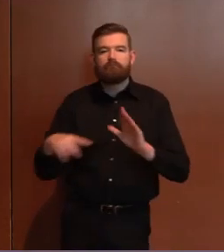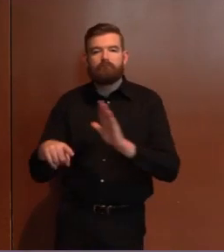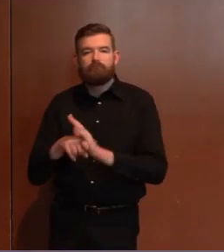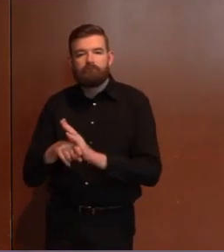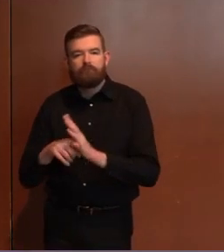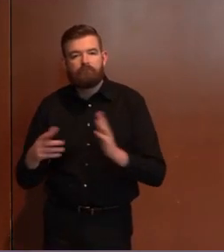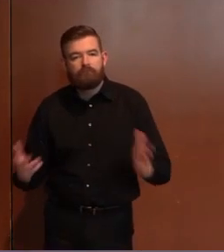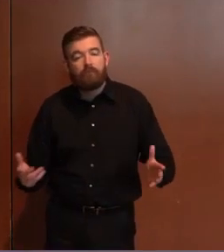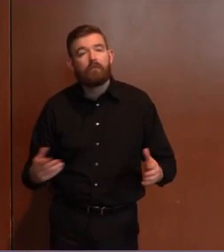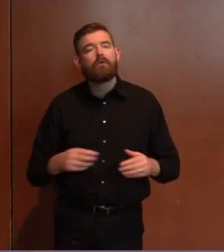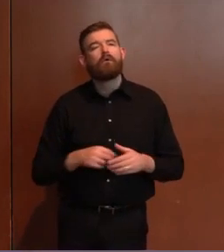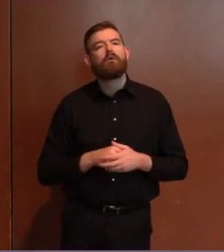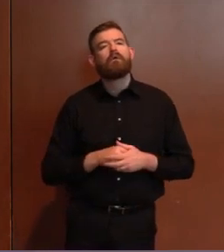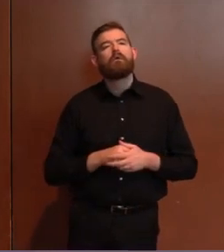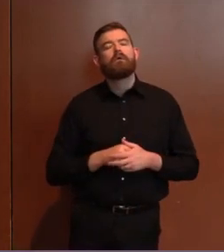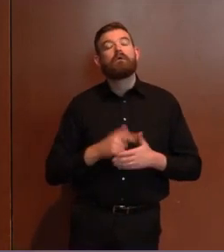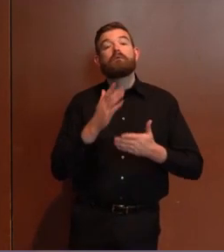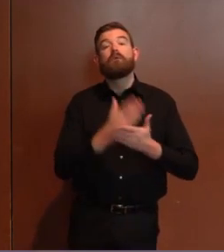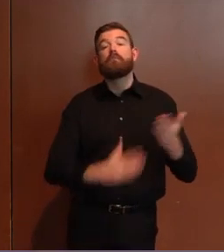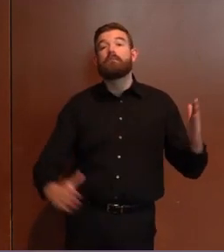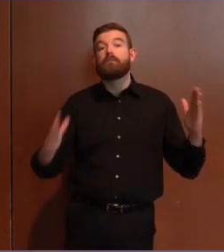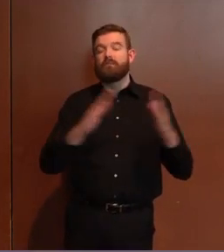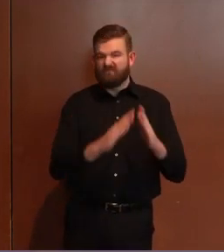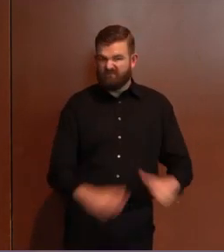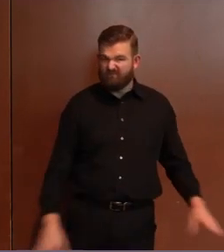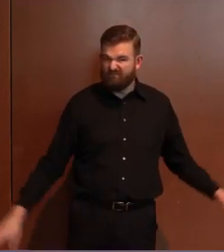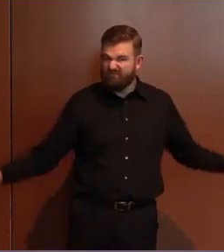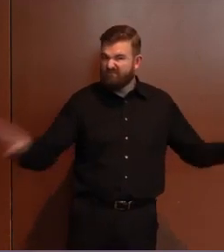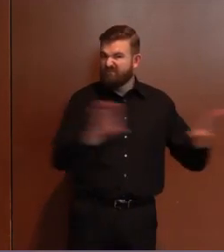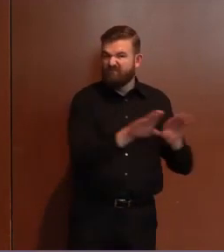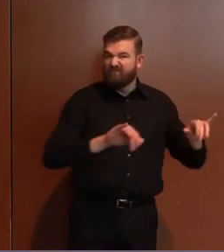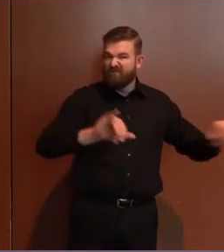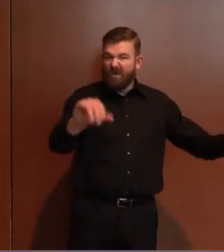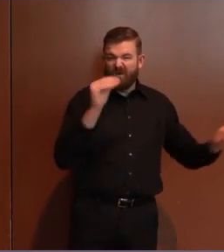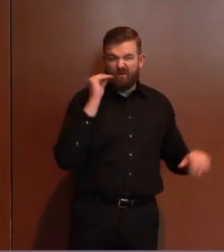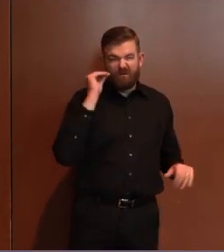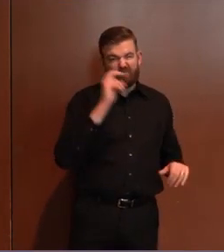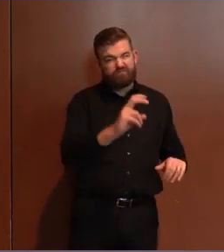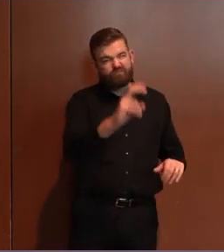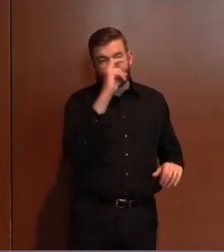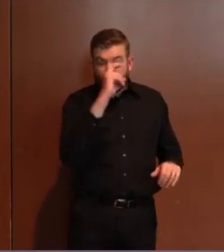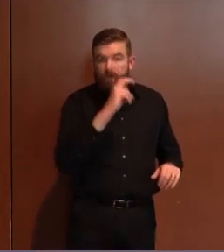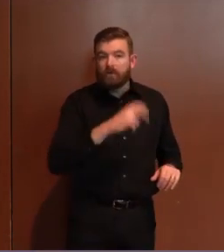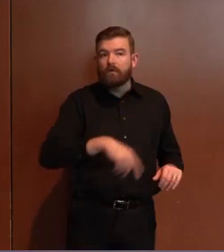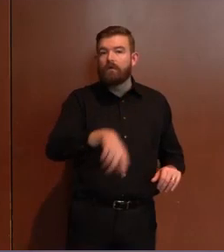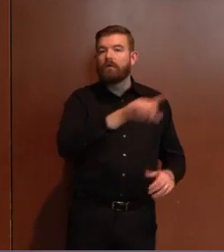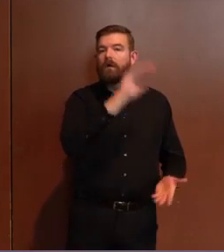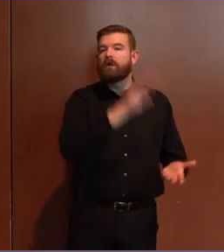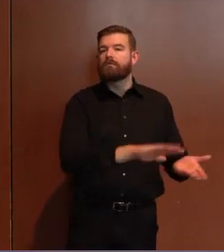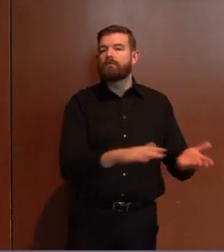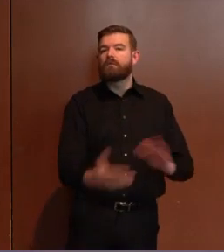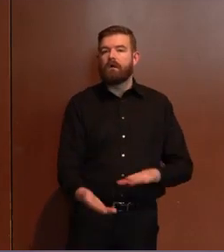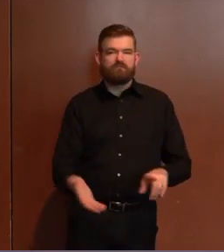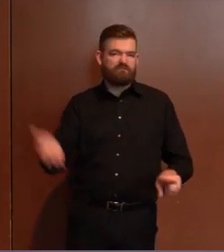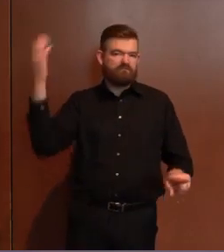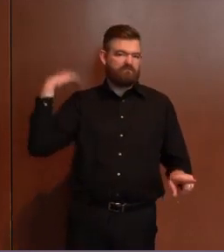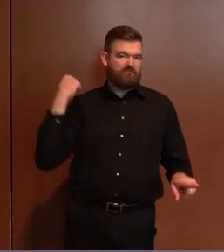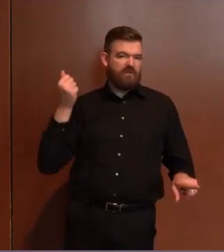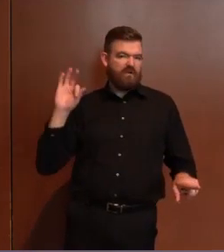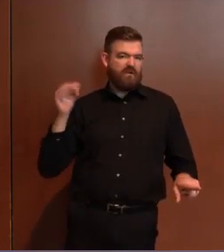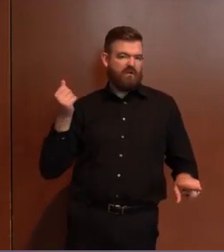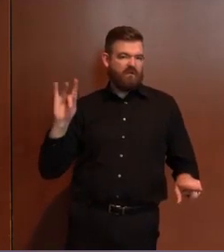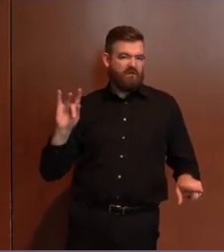The ones that shut down first and shut down hardest were the ones that had less of a toll. And I would say